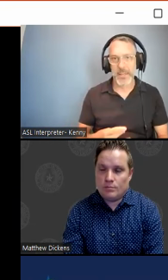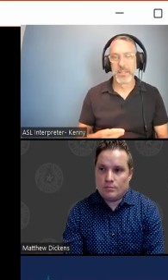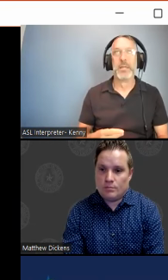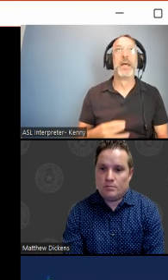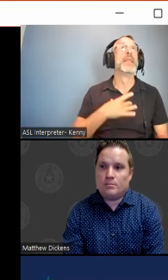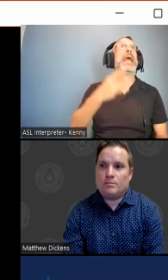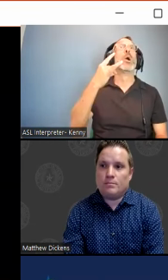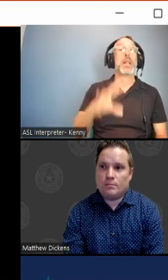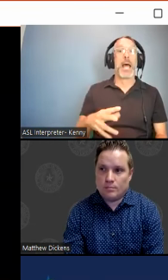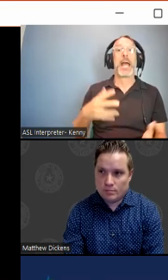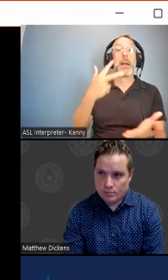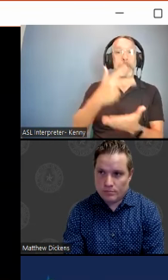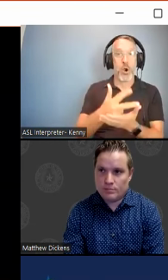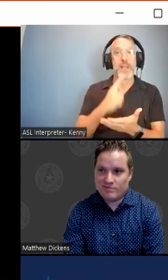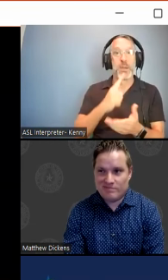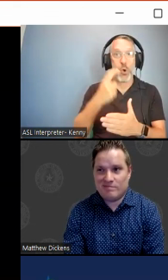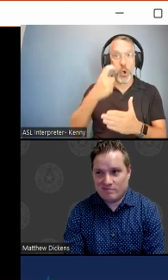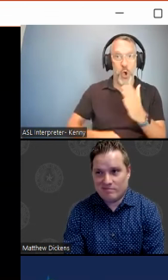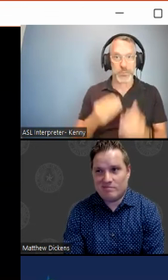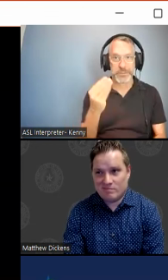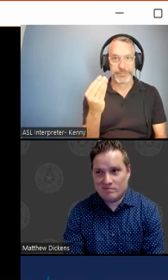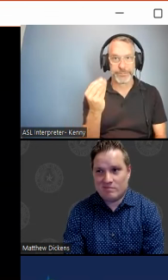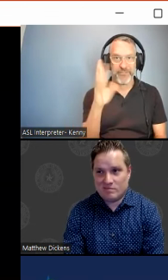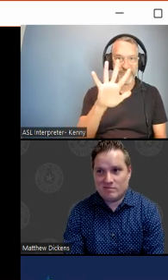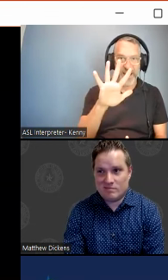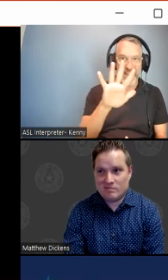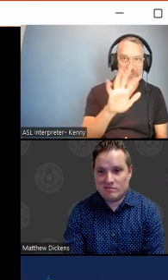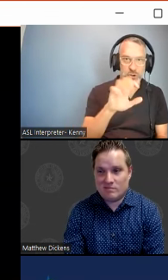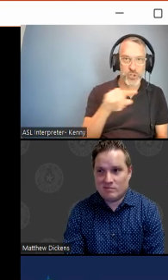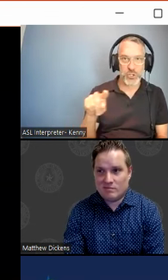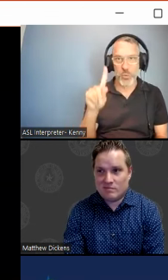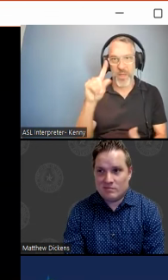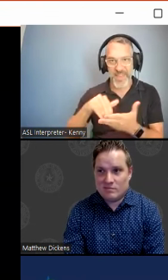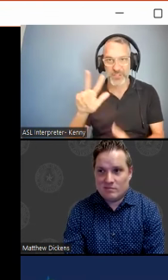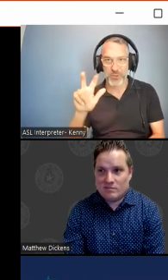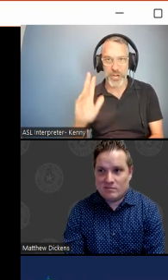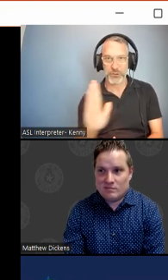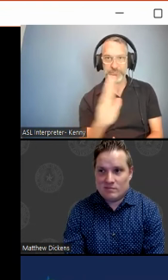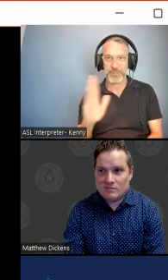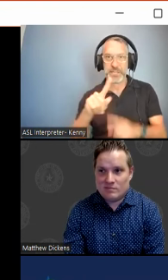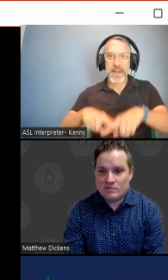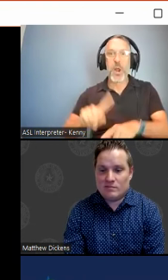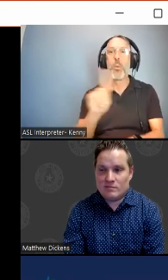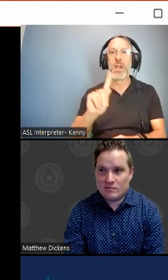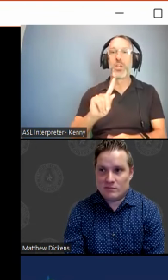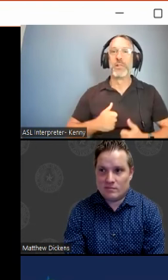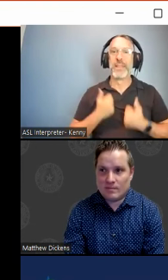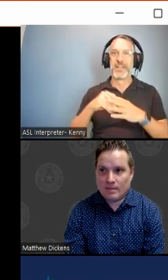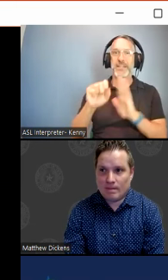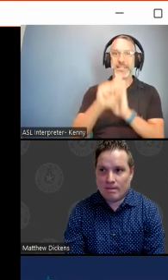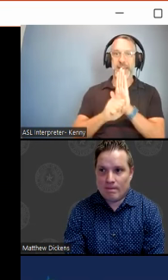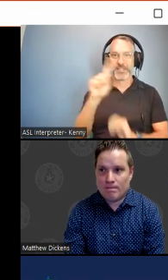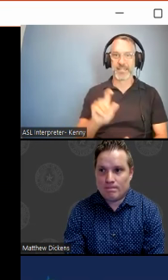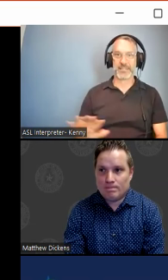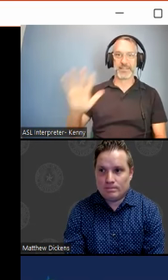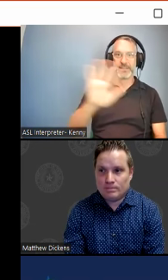do not like a parking citation that's gonna cost between $500 to $1,300, depending where you're at in Texas. So you